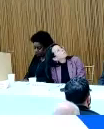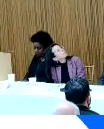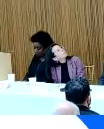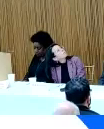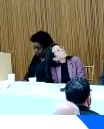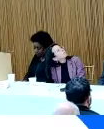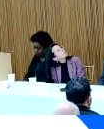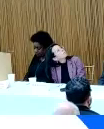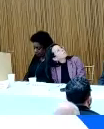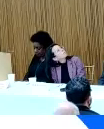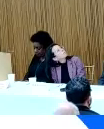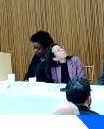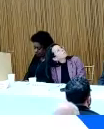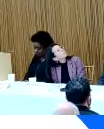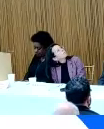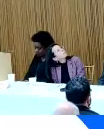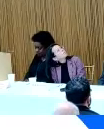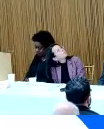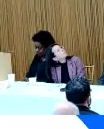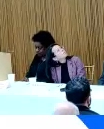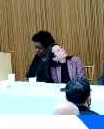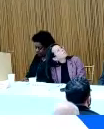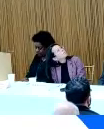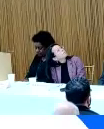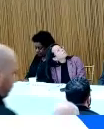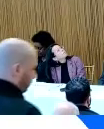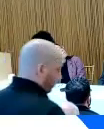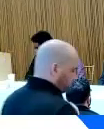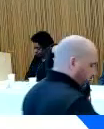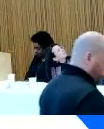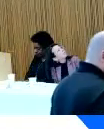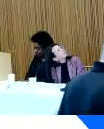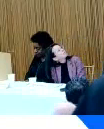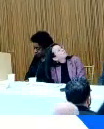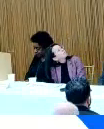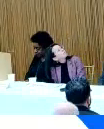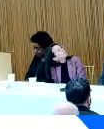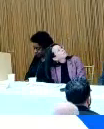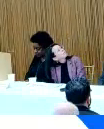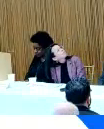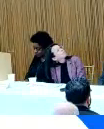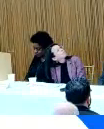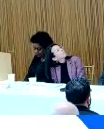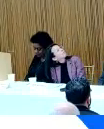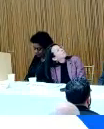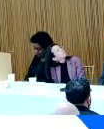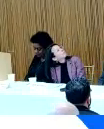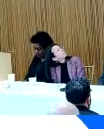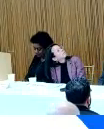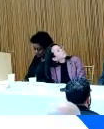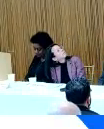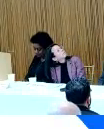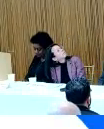Housing in our country for Generations access to housing of choice didn't mean access for all where you lived was